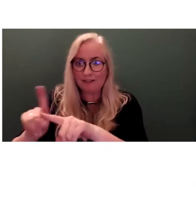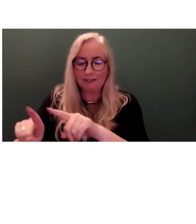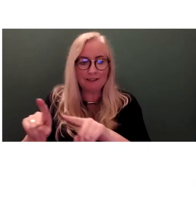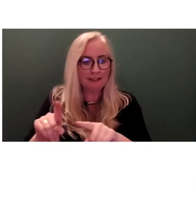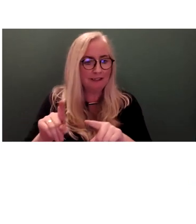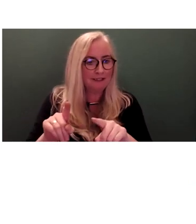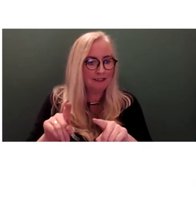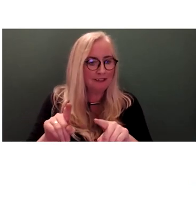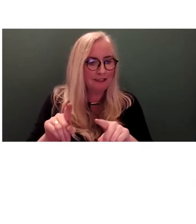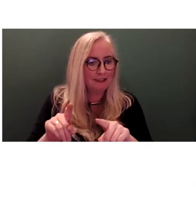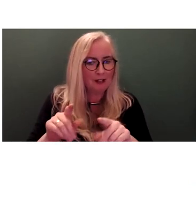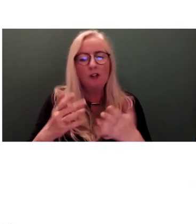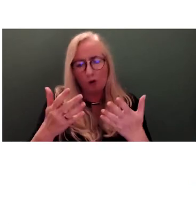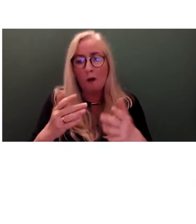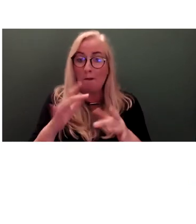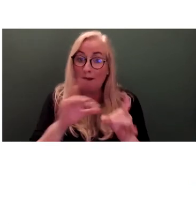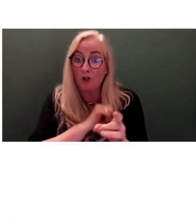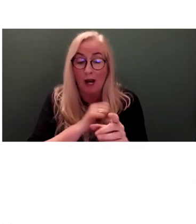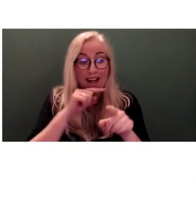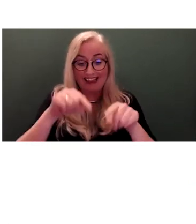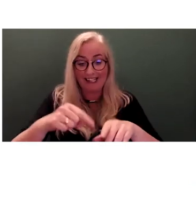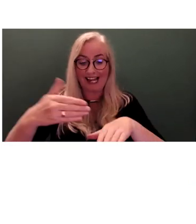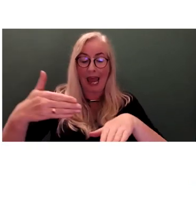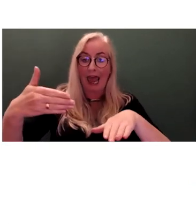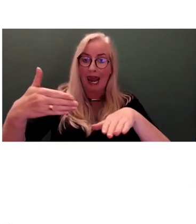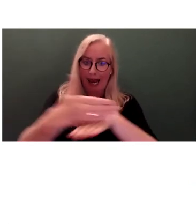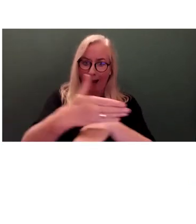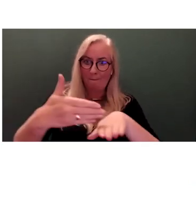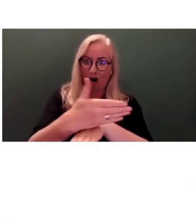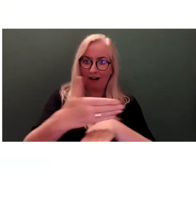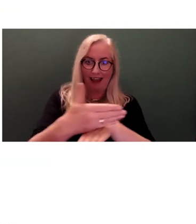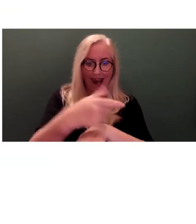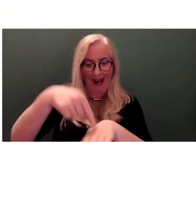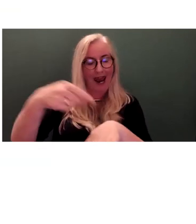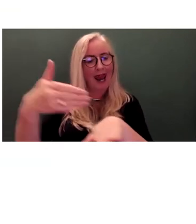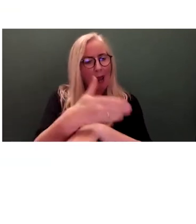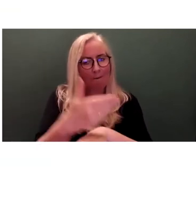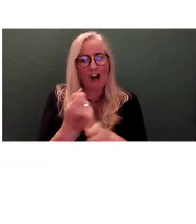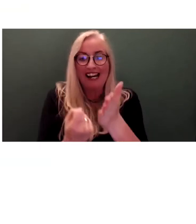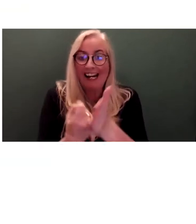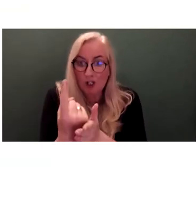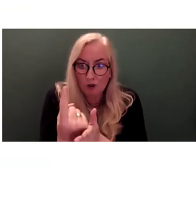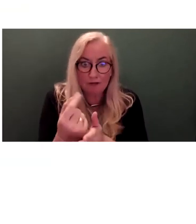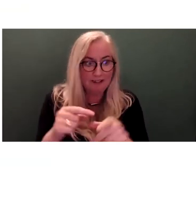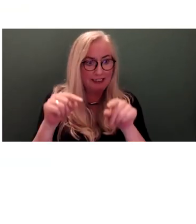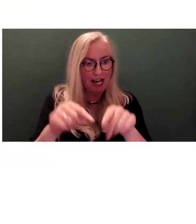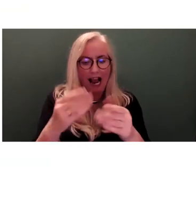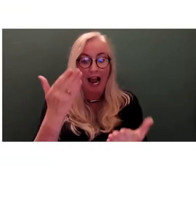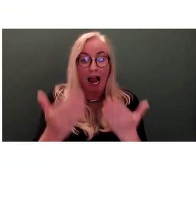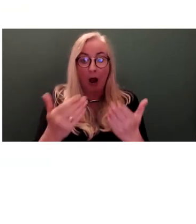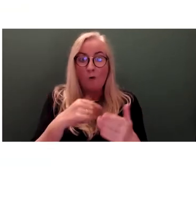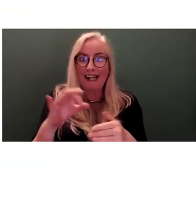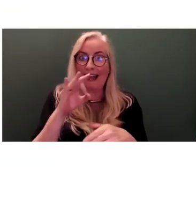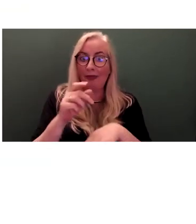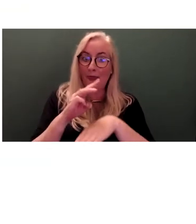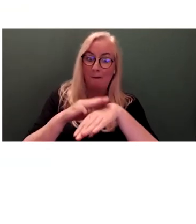elements in making sure that, because this is really a labor force issue, as was being said. This is about what, you know, how do we get the most out